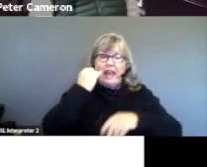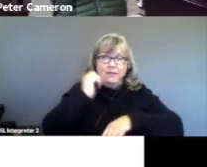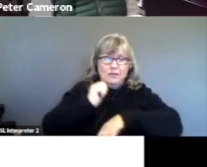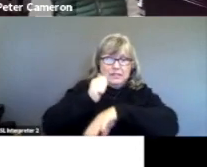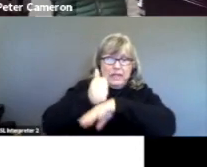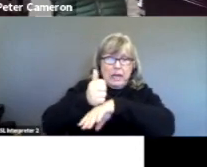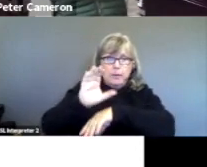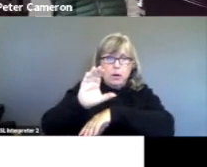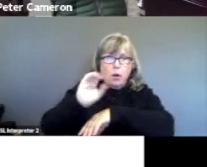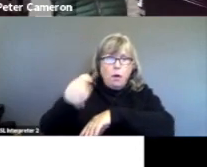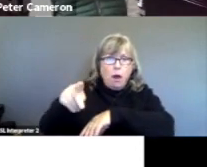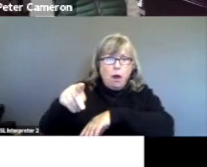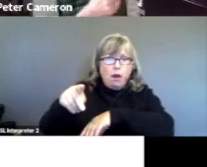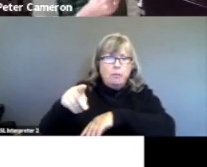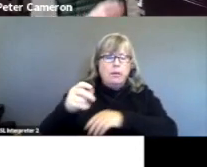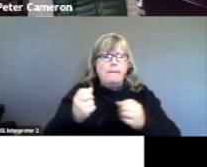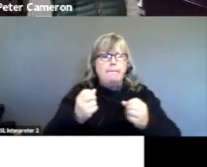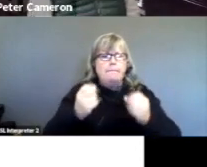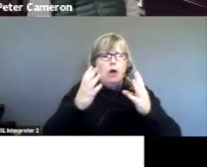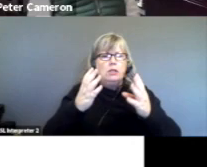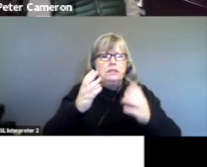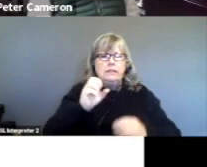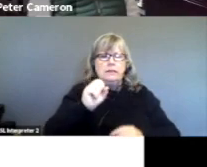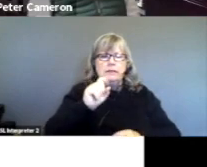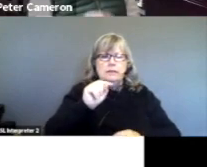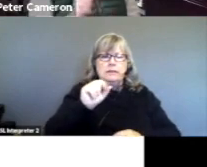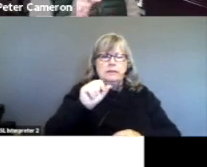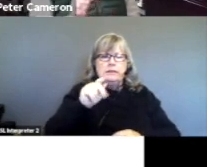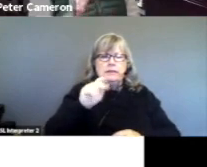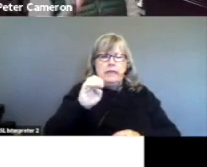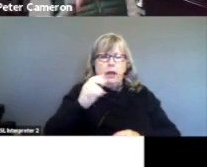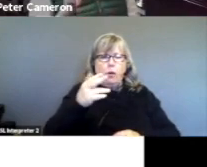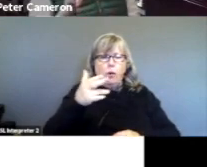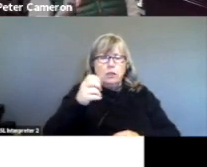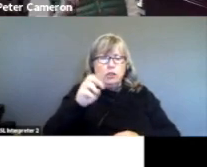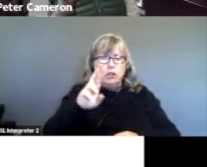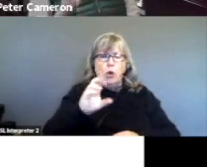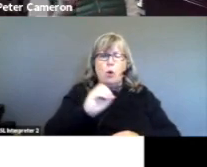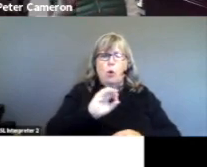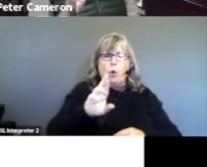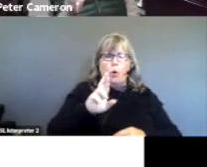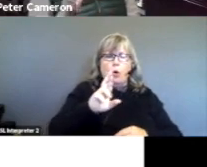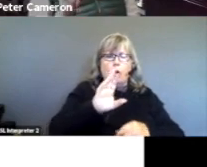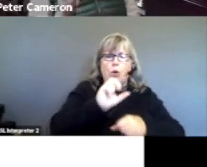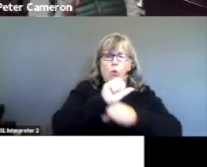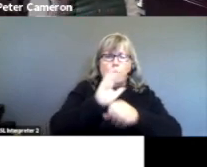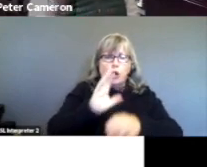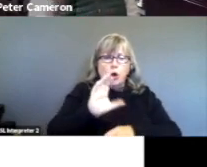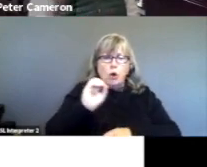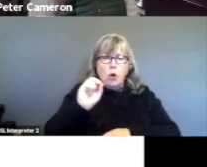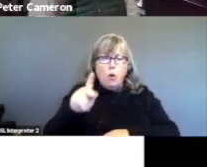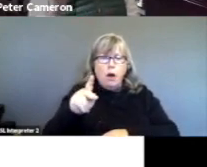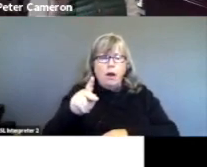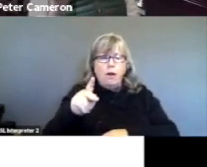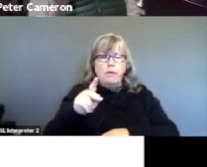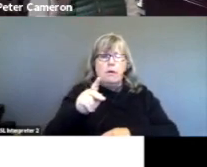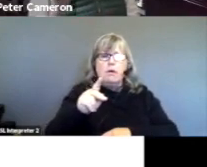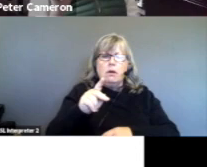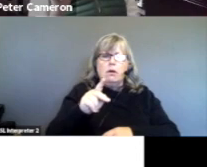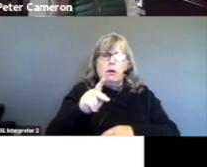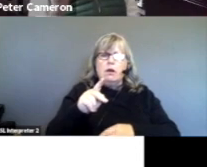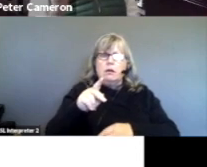say, maybe a multi-stakeholder co-op, or in this case, a worker co-op, that these women have started in